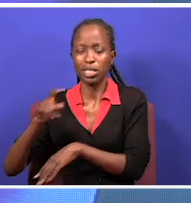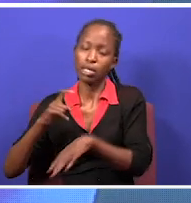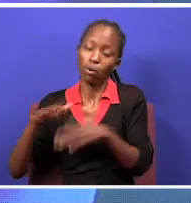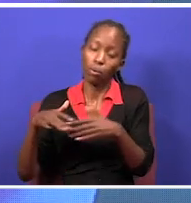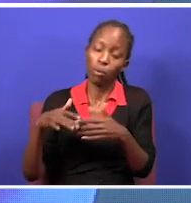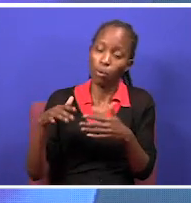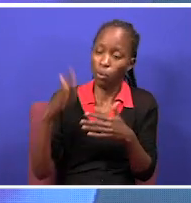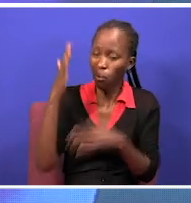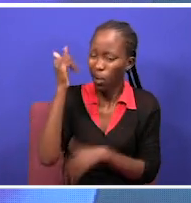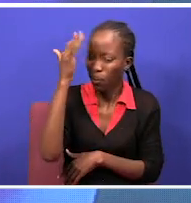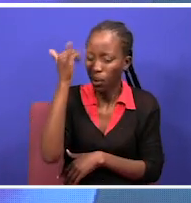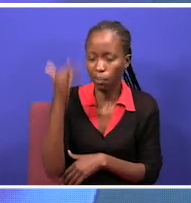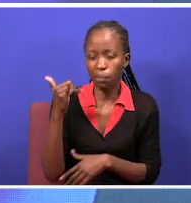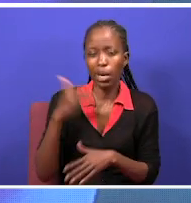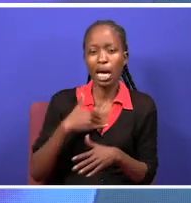Why?